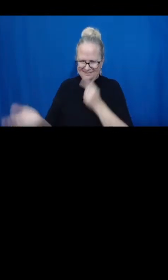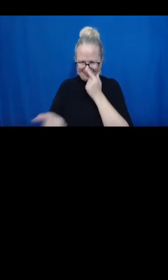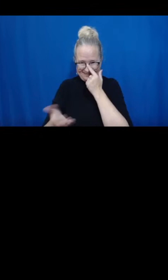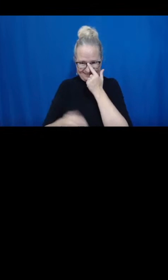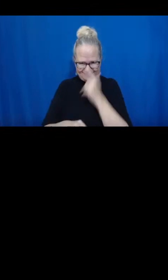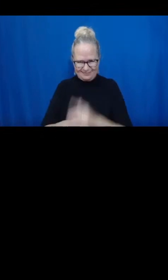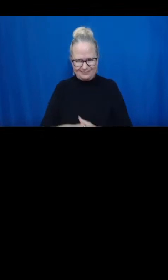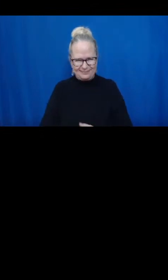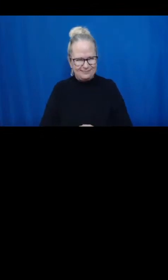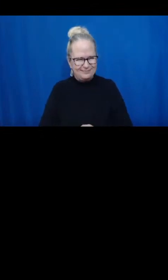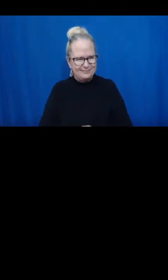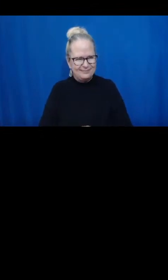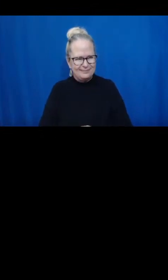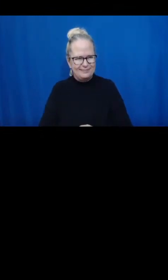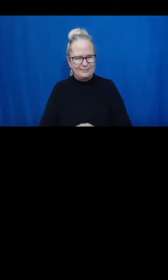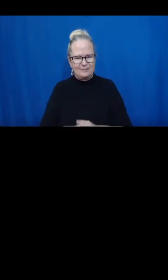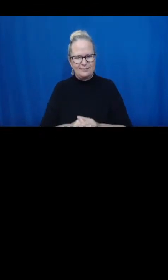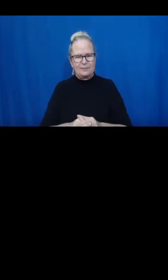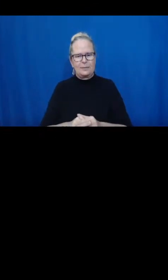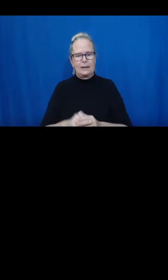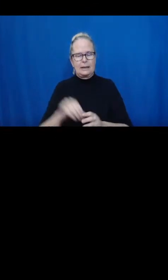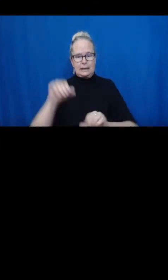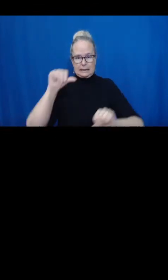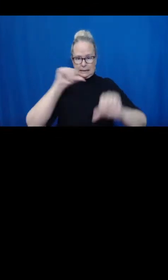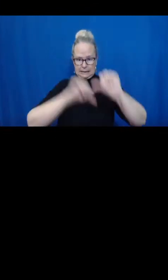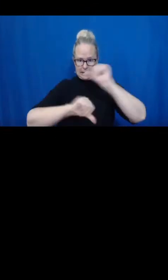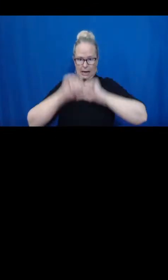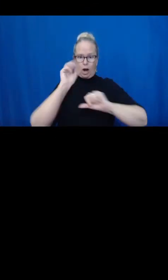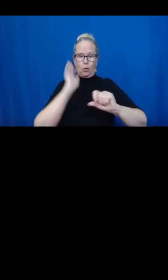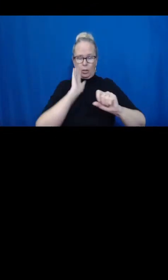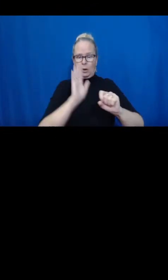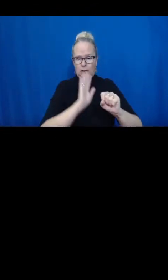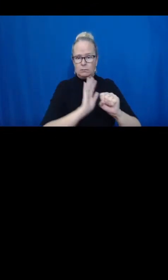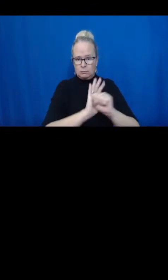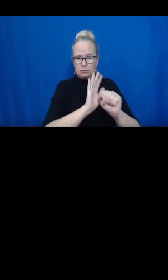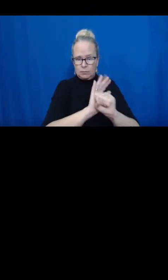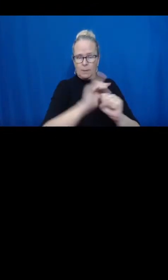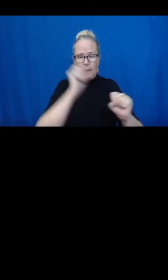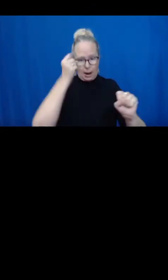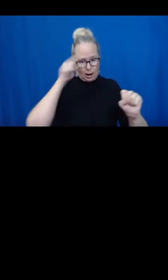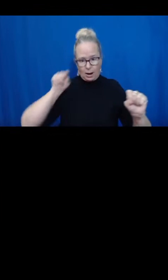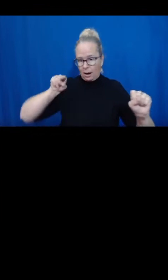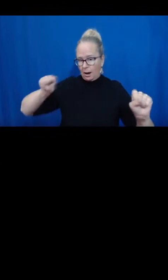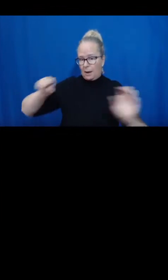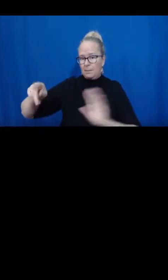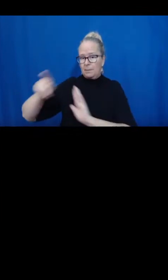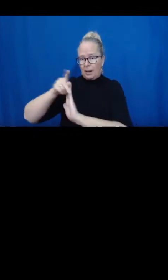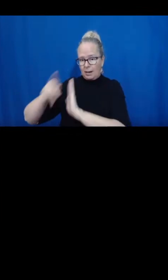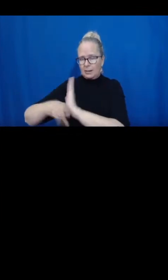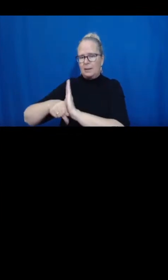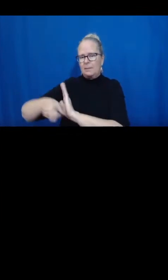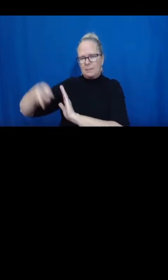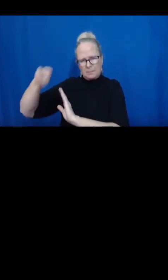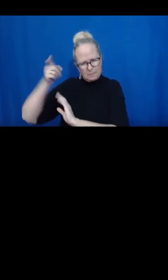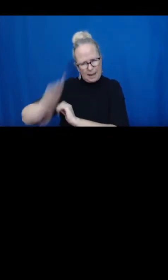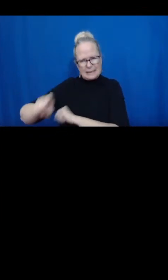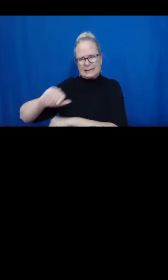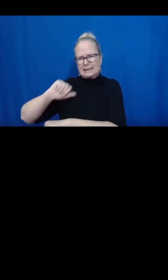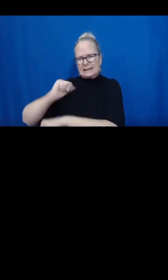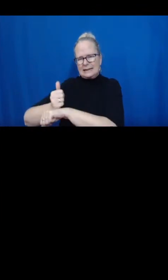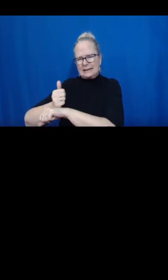will inform the policy, and the policy must be based on what the science is. So we need to believe in the science